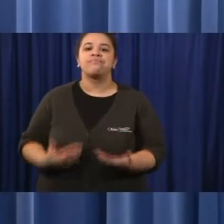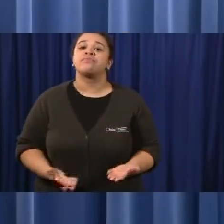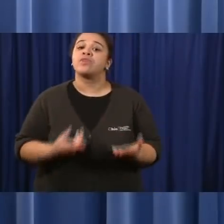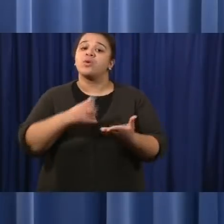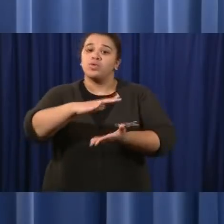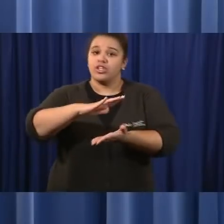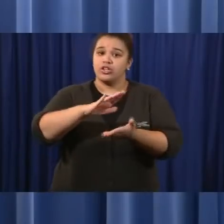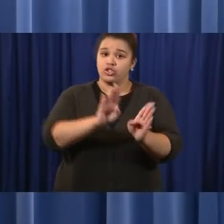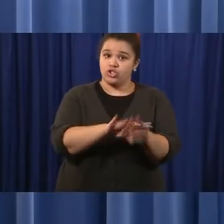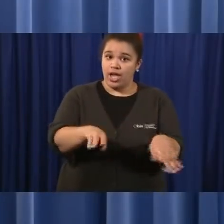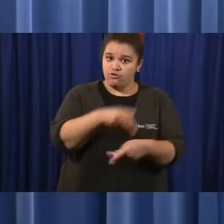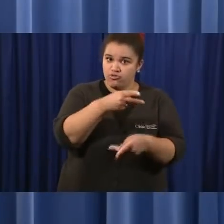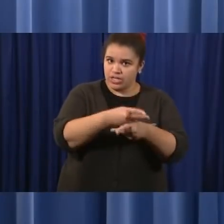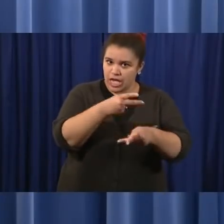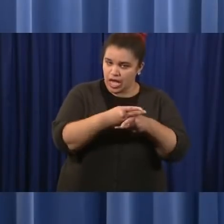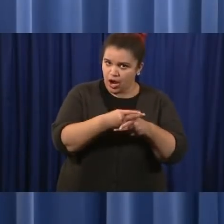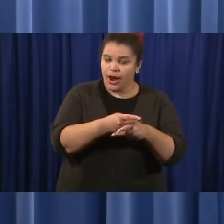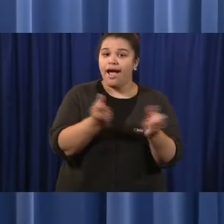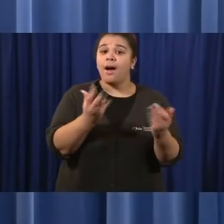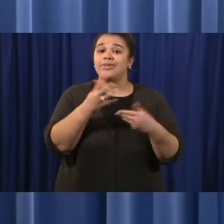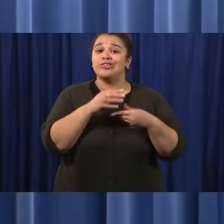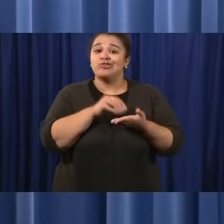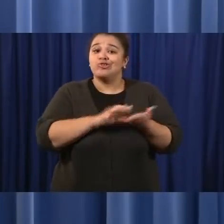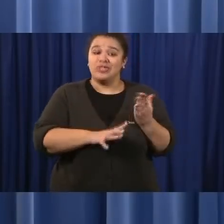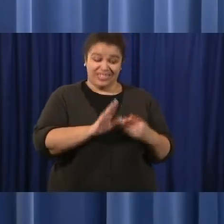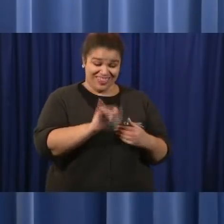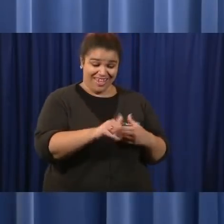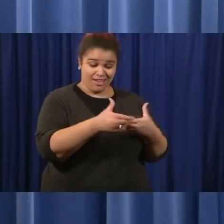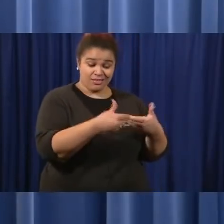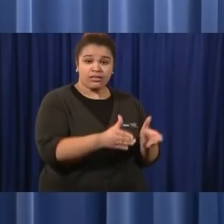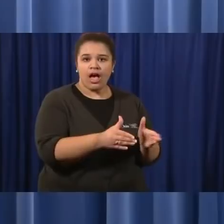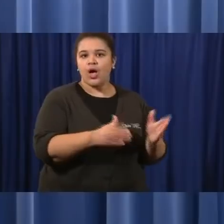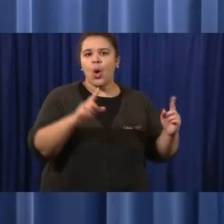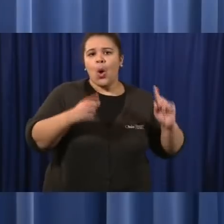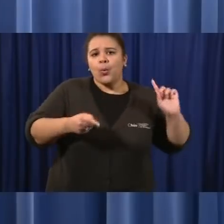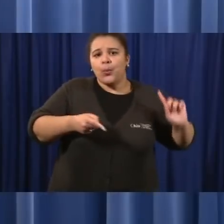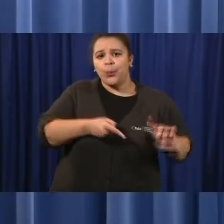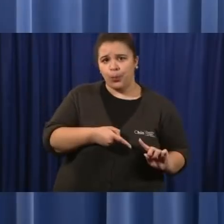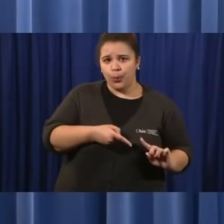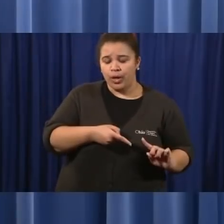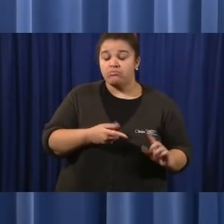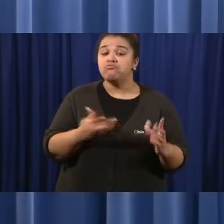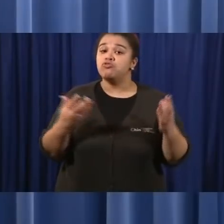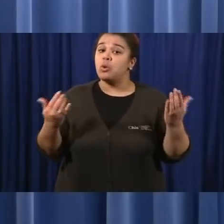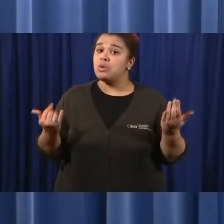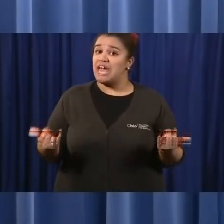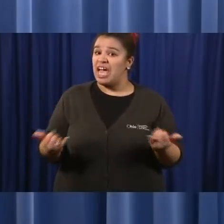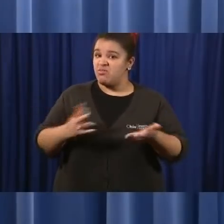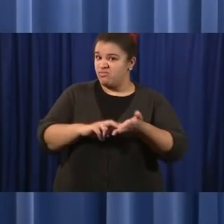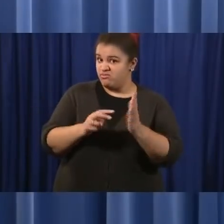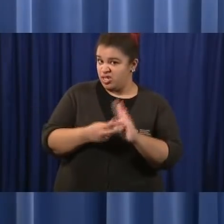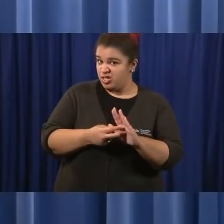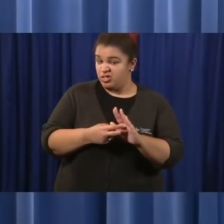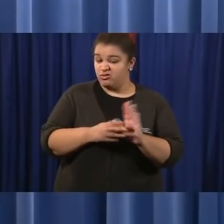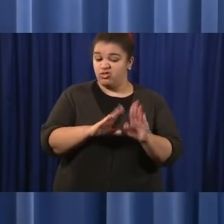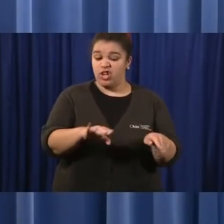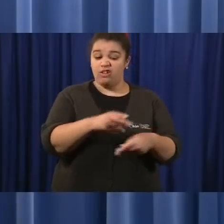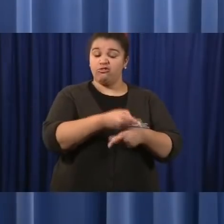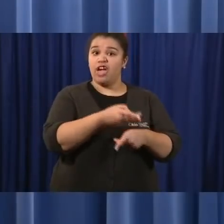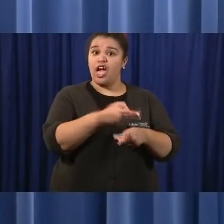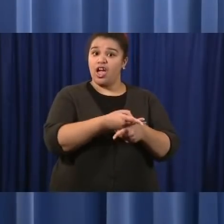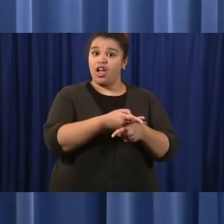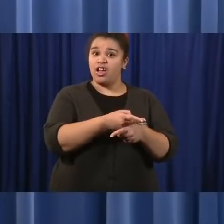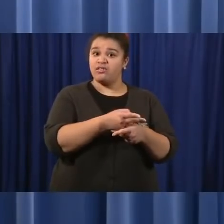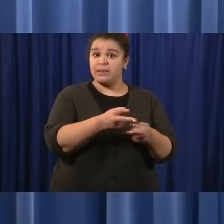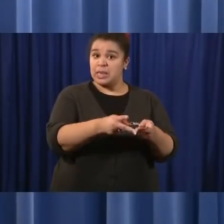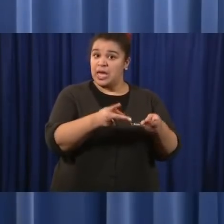the reduced sizes, it would be assumed that child care centers might have to turn families away that usually come to those